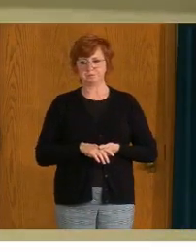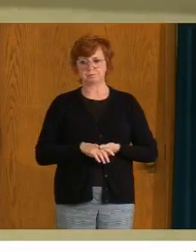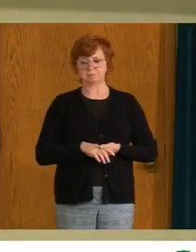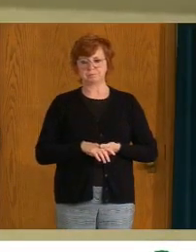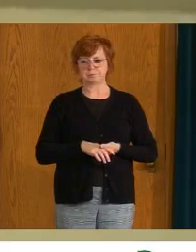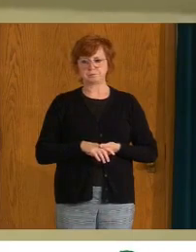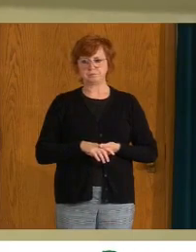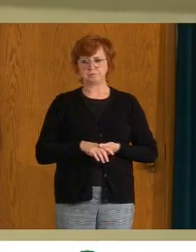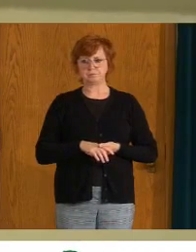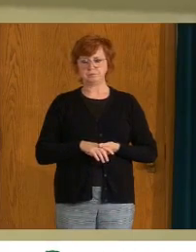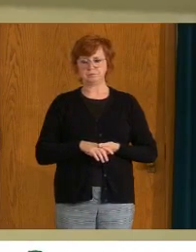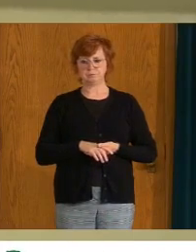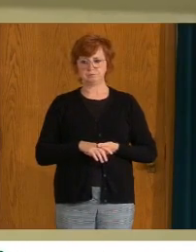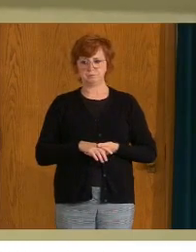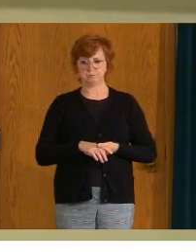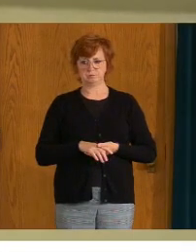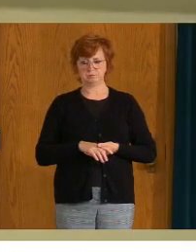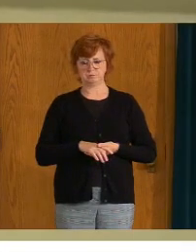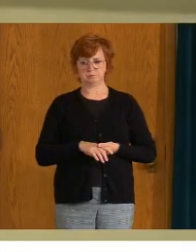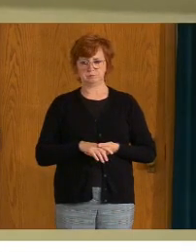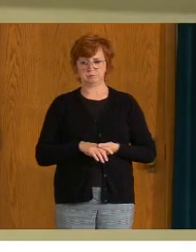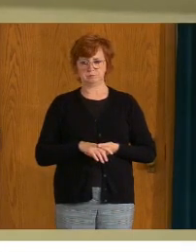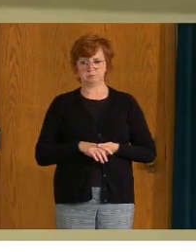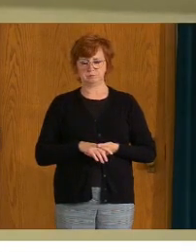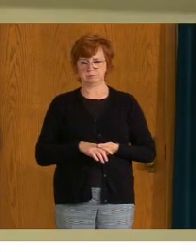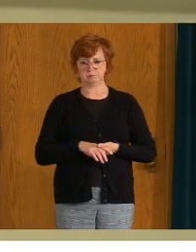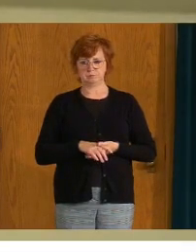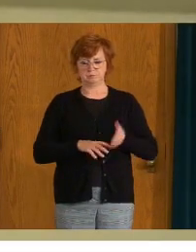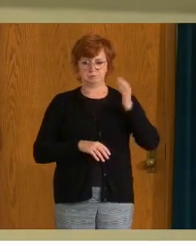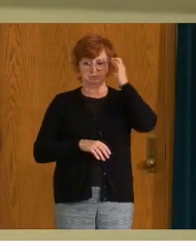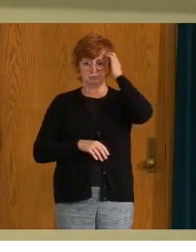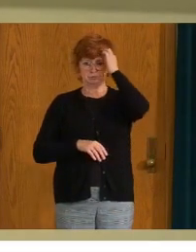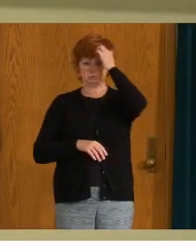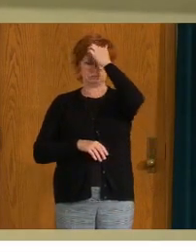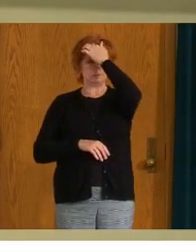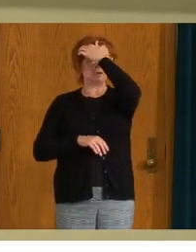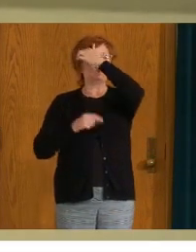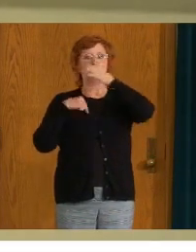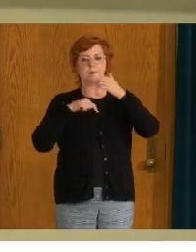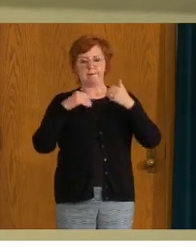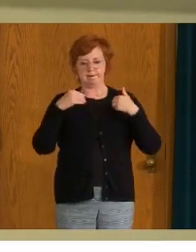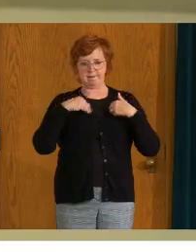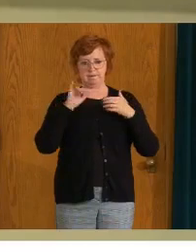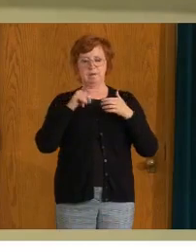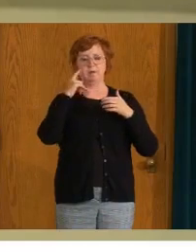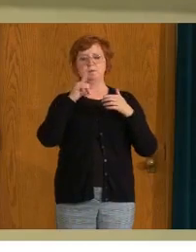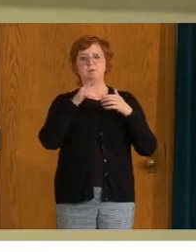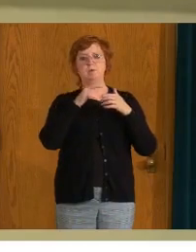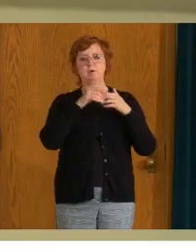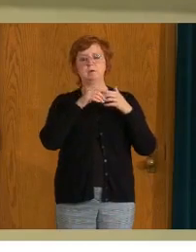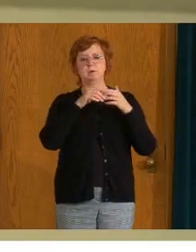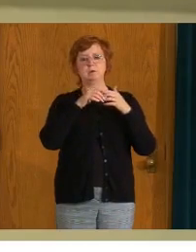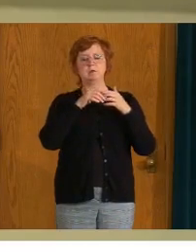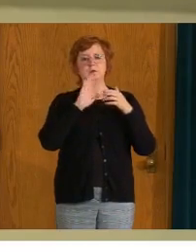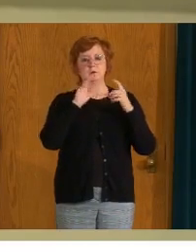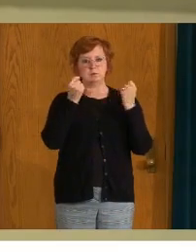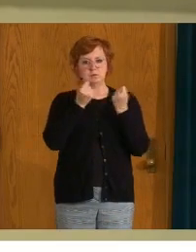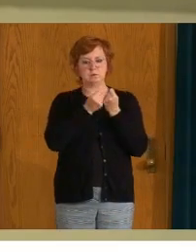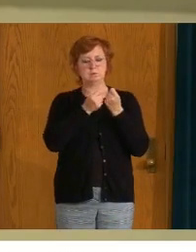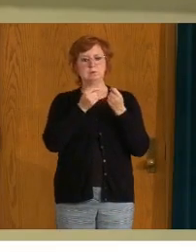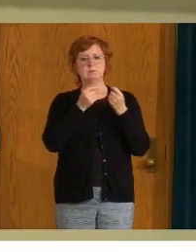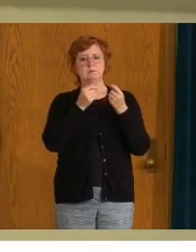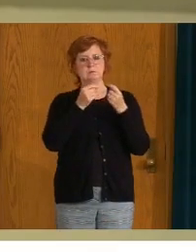have detailed breakdowns of what the uptake is in different neighborhoods, as well our local teams who provide public health